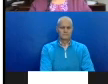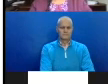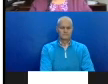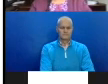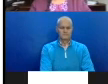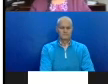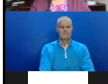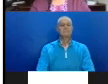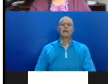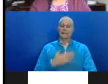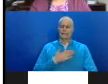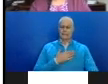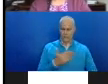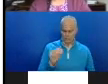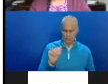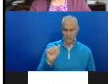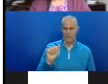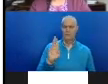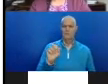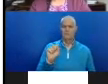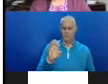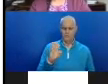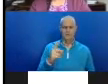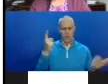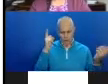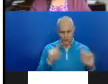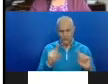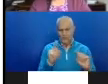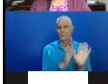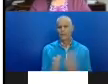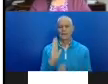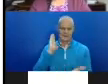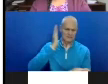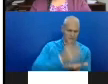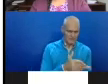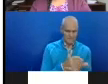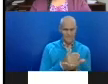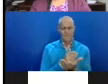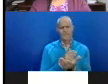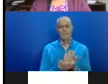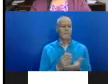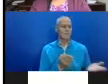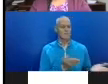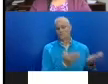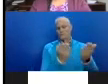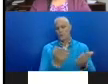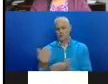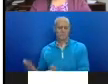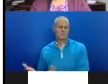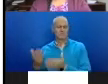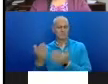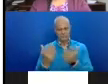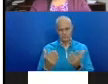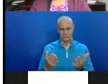acknowledging the abuse, agreeing to a plan to stop the abuse. So again, there's proposals that are put out. We're asking throughout this whole